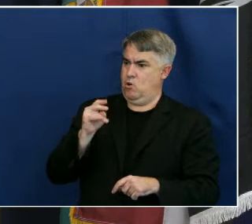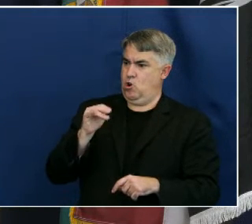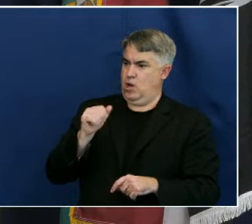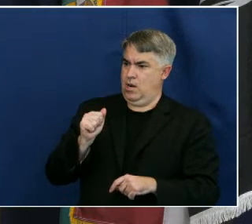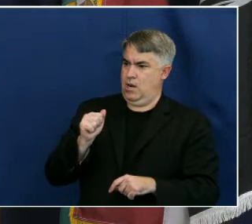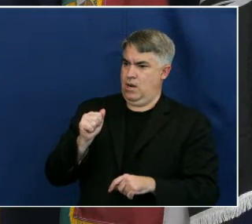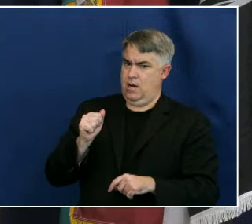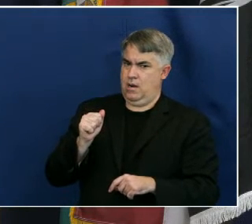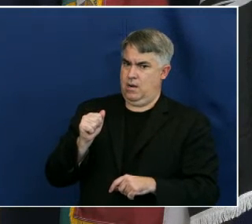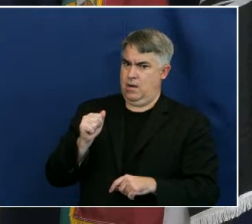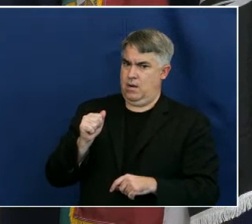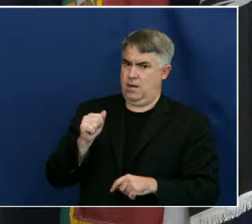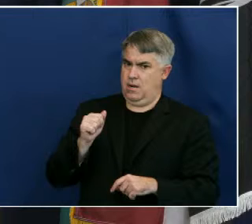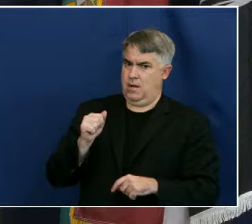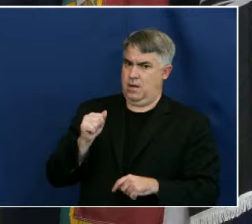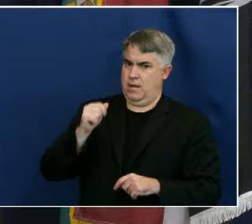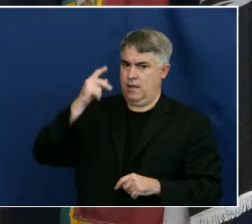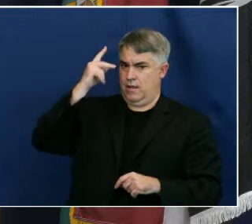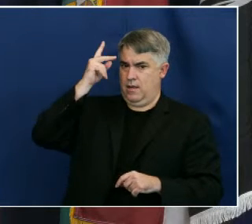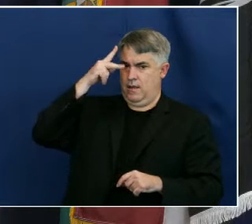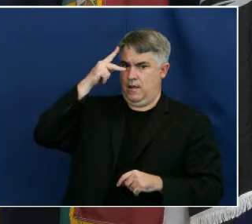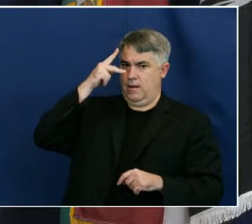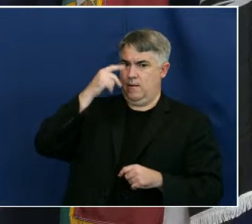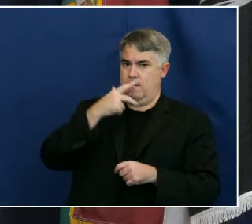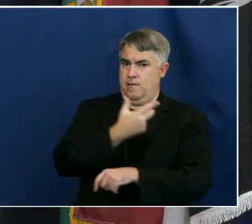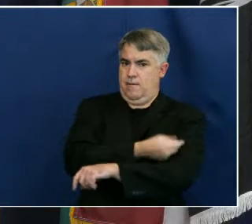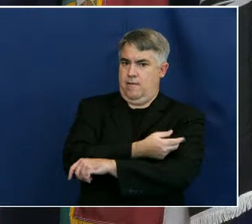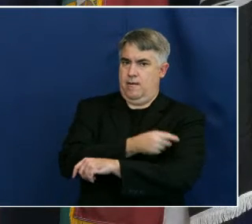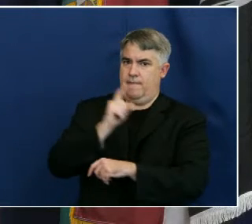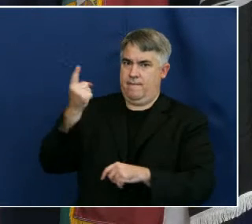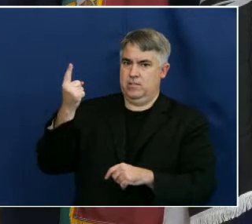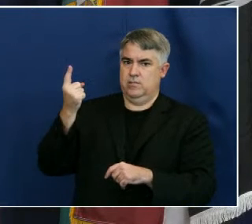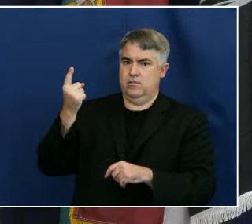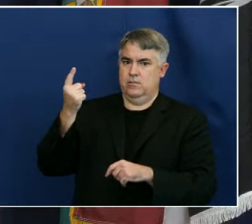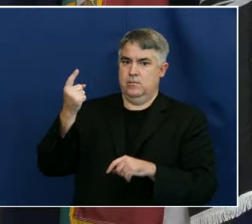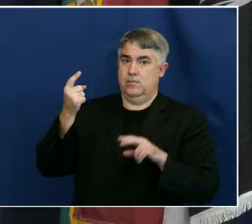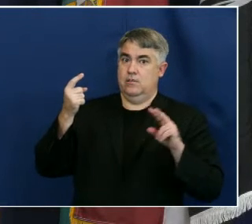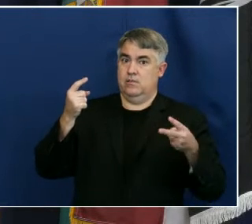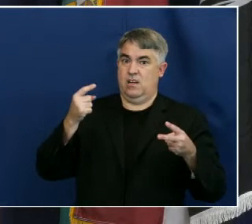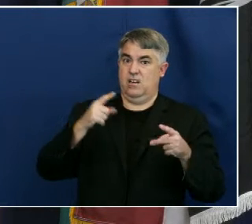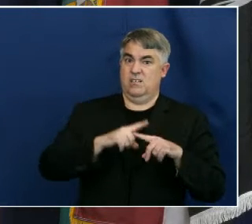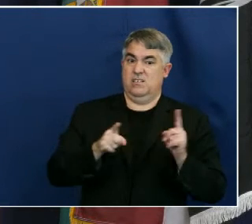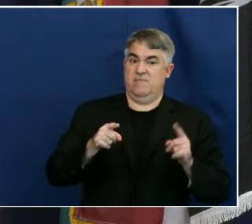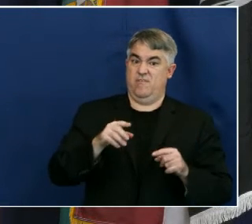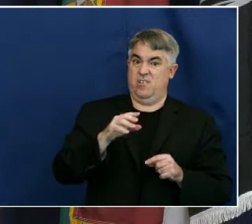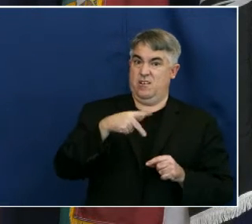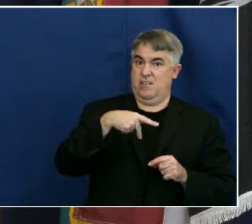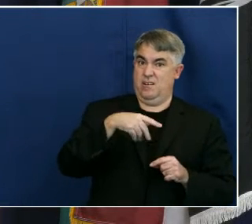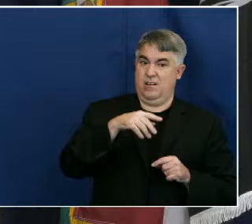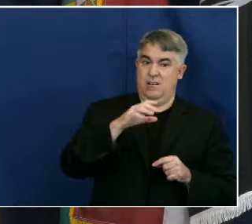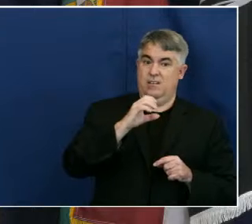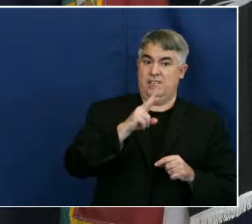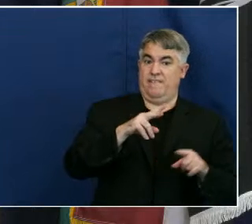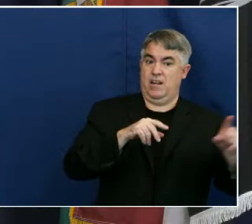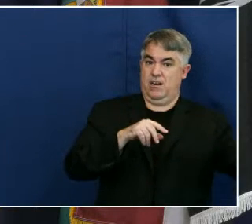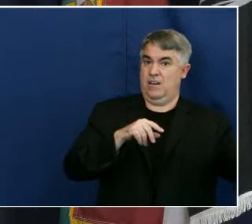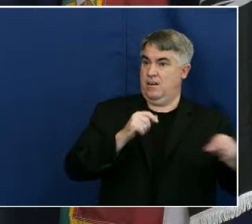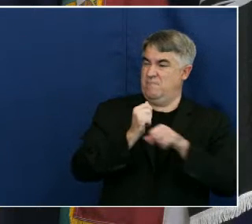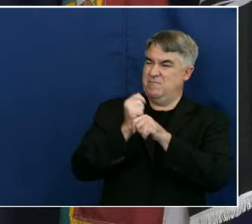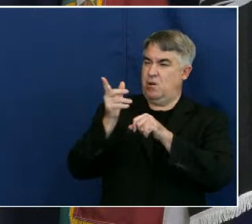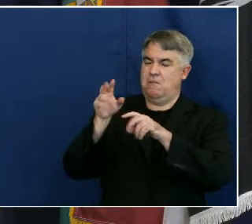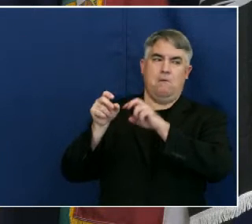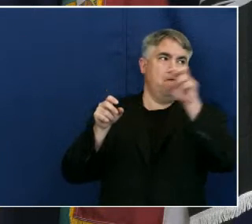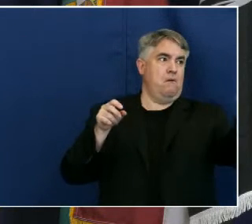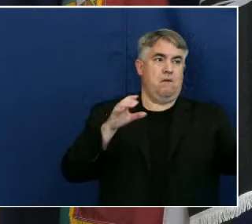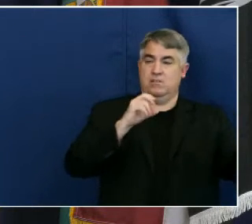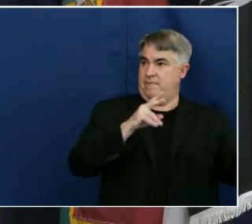to the South Bay Superstation and get a Moderna vaccine there as long as it matches Moderna, Pfizer? They could. They could. We encourage folks to go back to the same